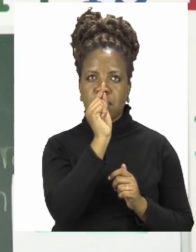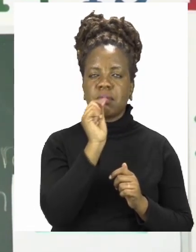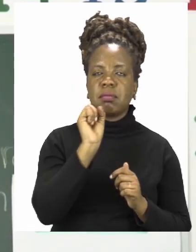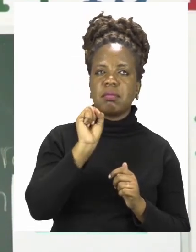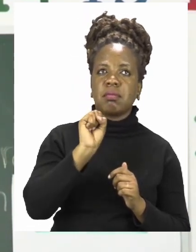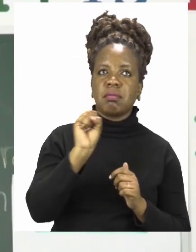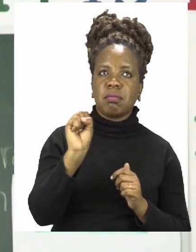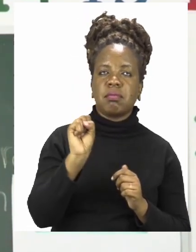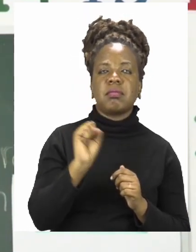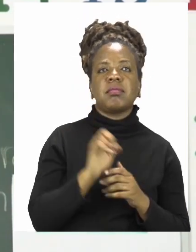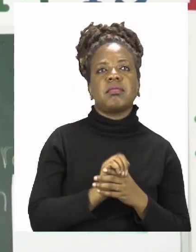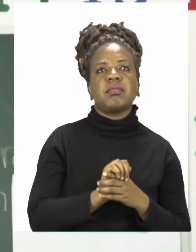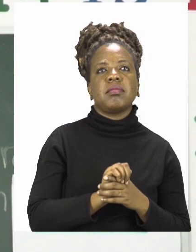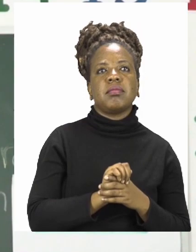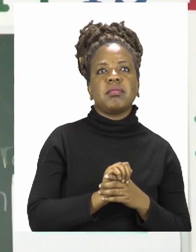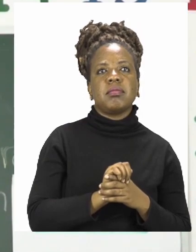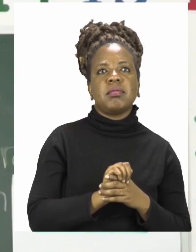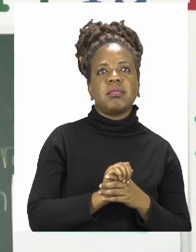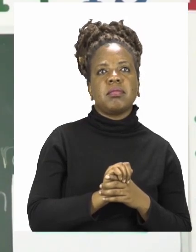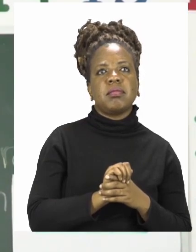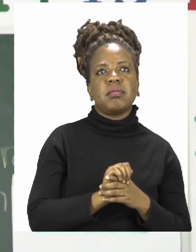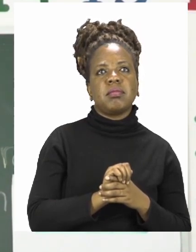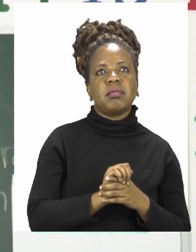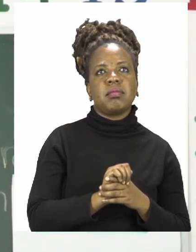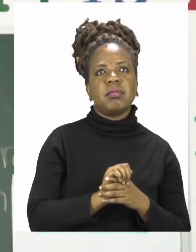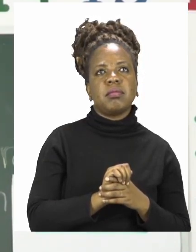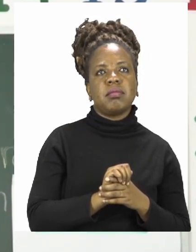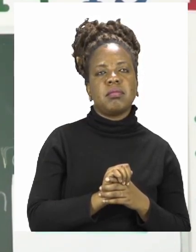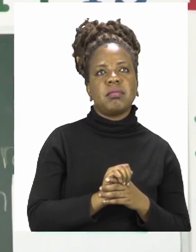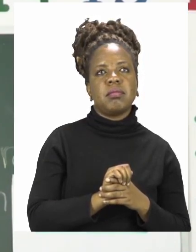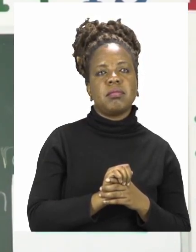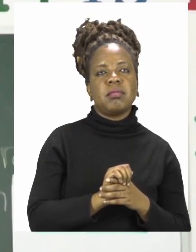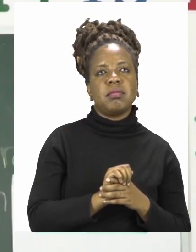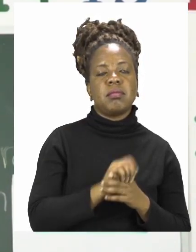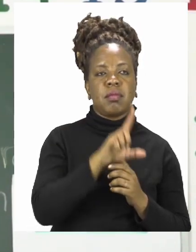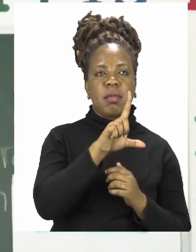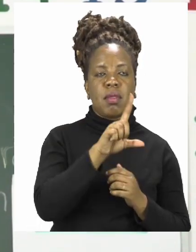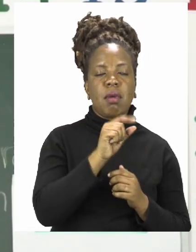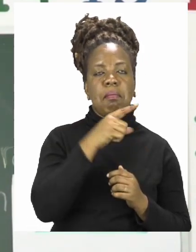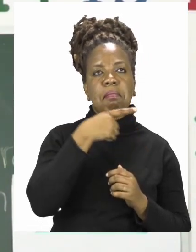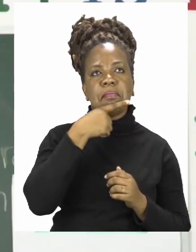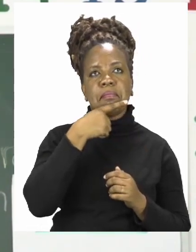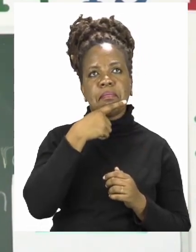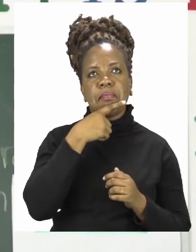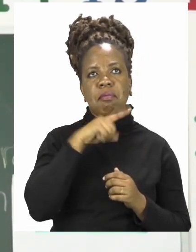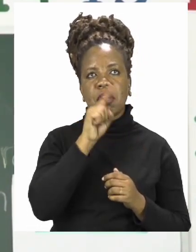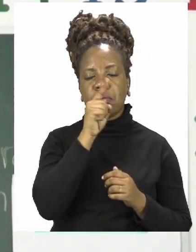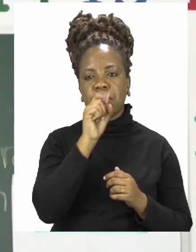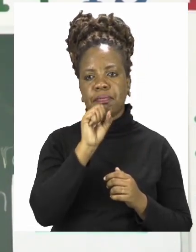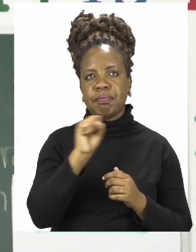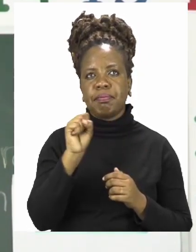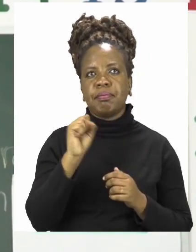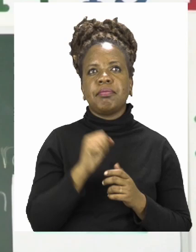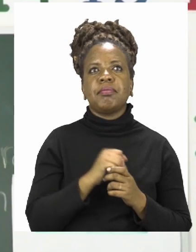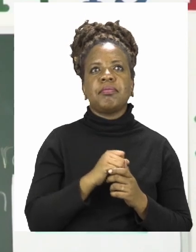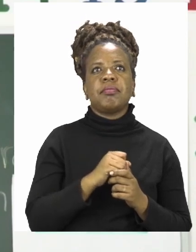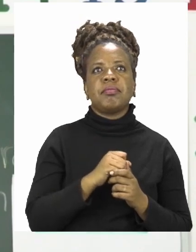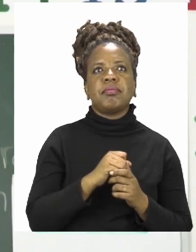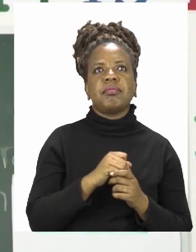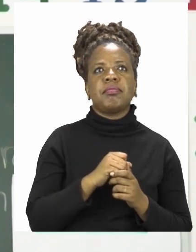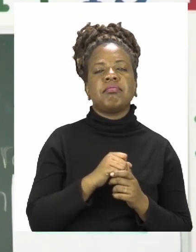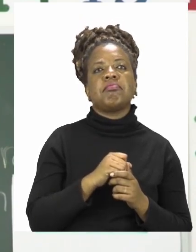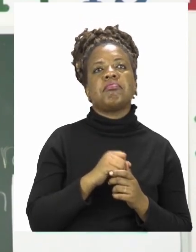S. Now we have written man's, the man's